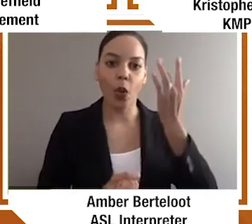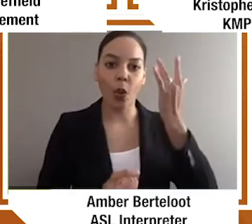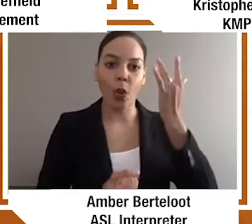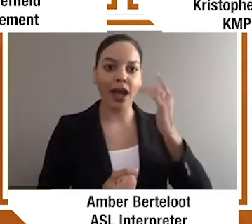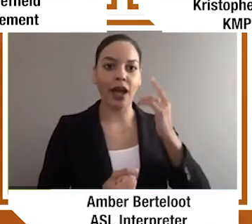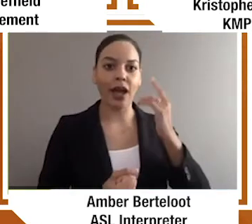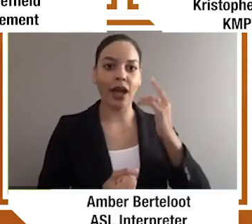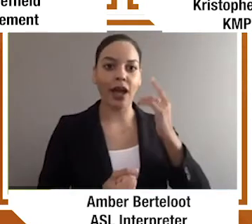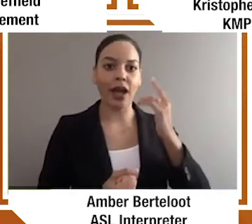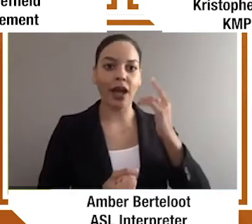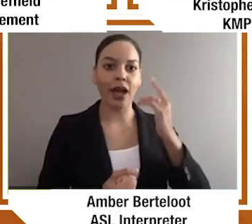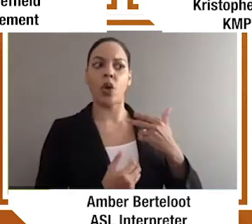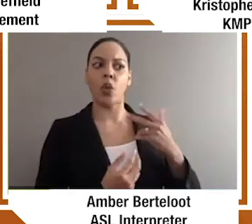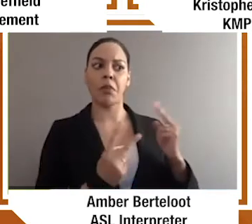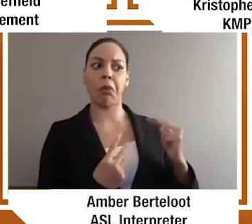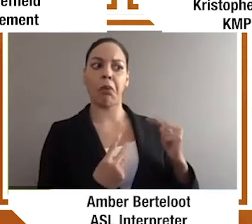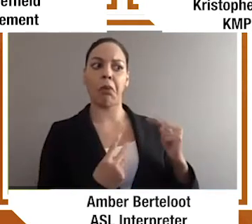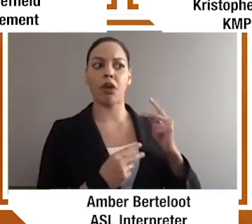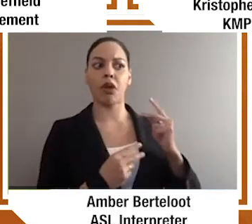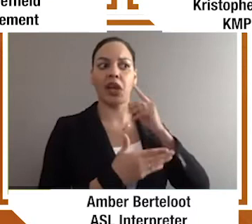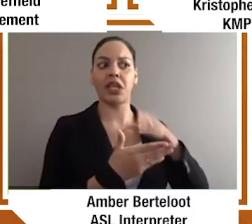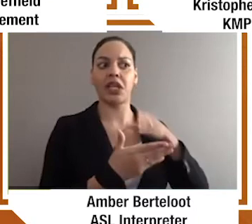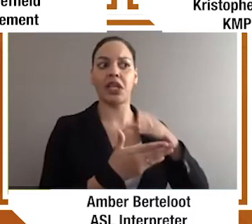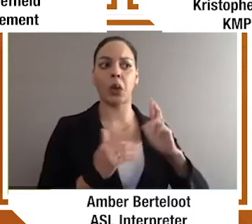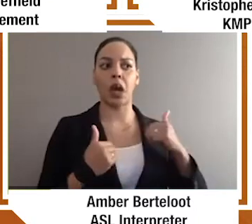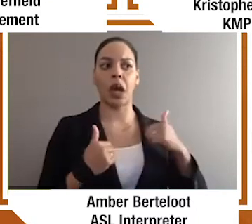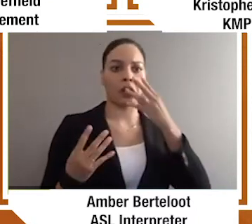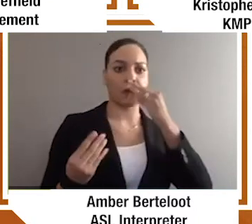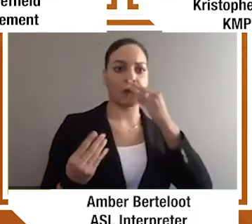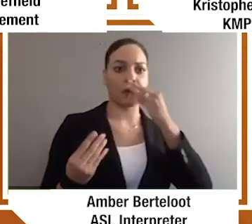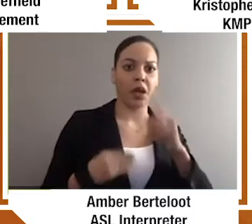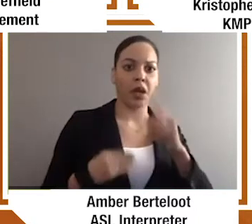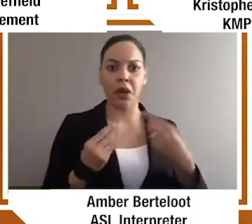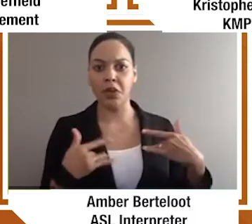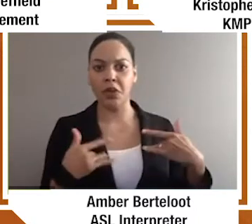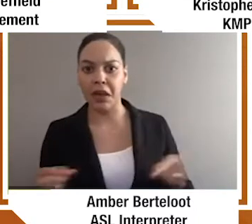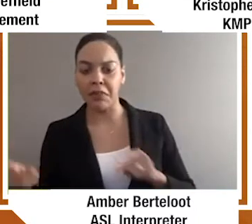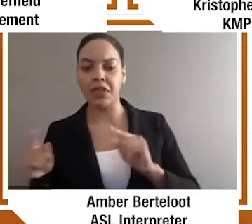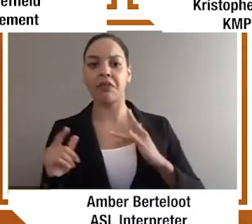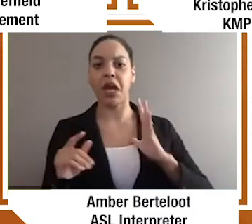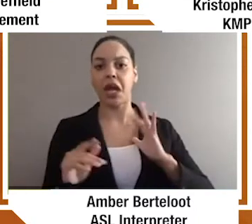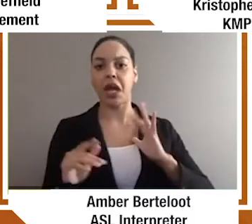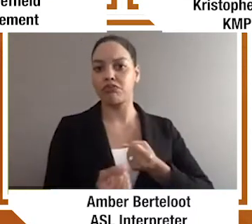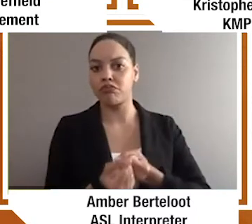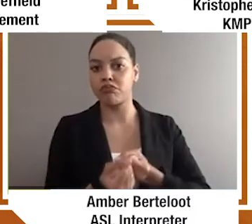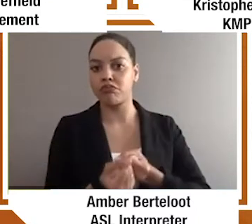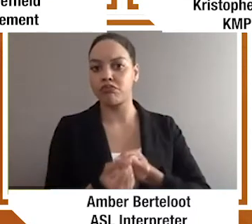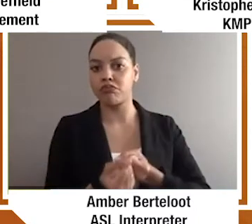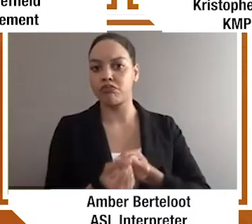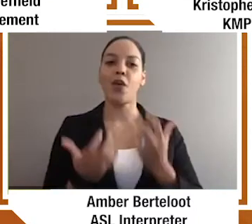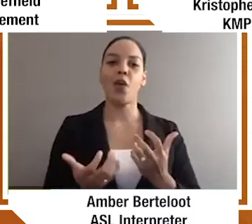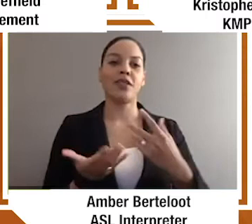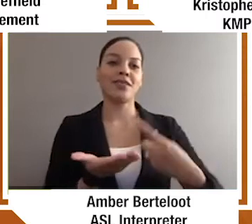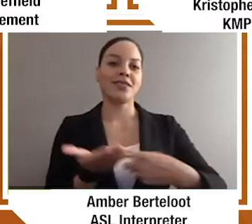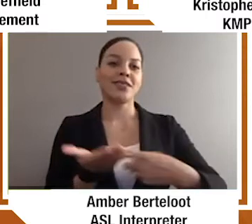to either not look racist or to not look tone deaf. I want to kind of hop in and have us talk